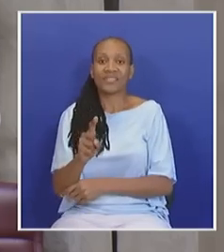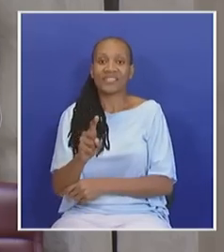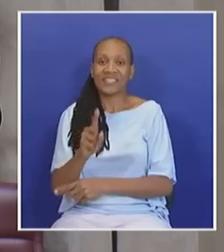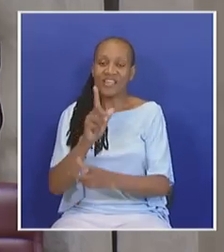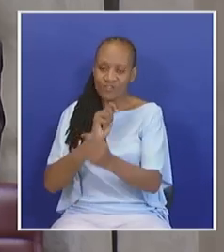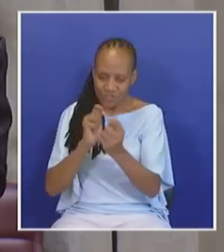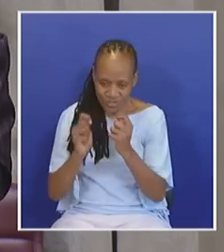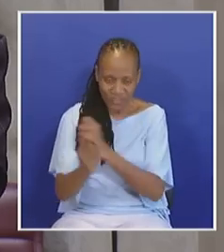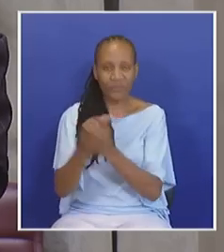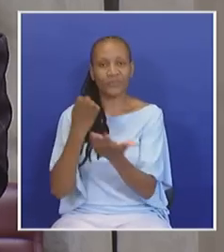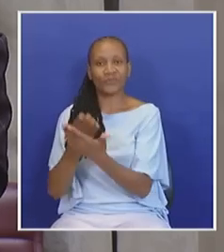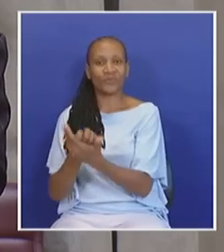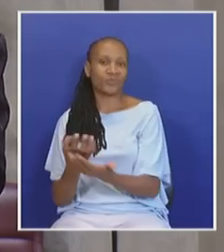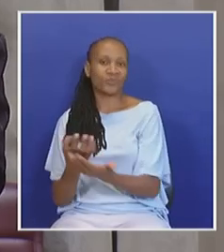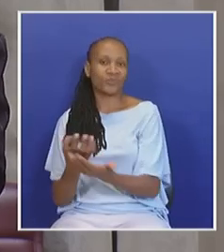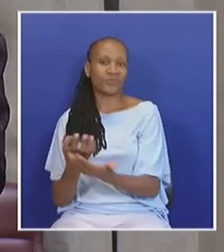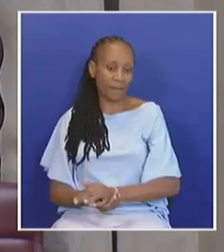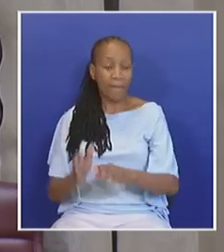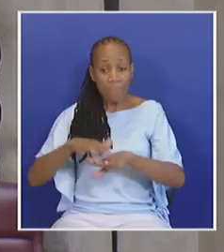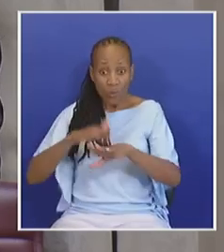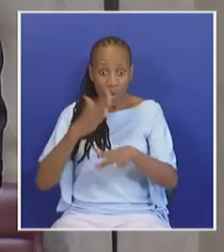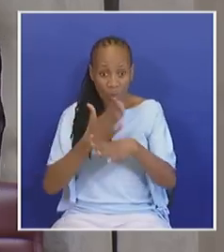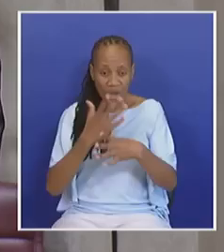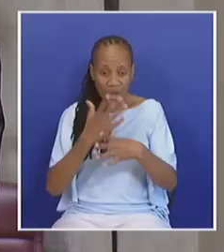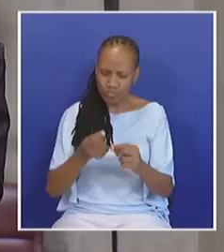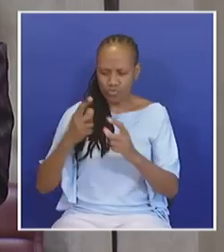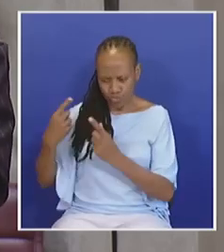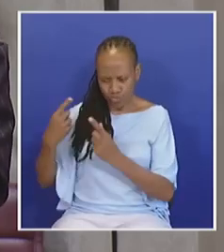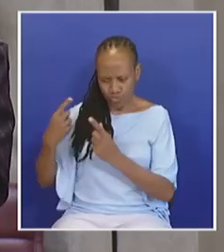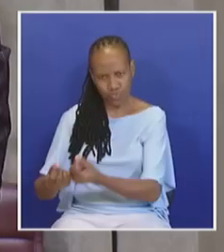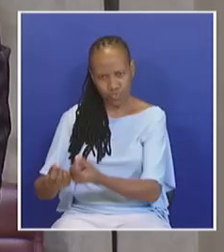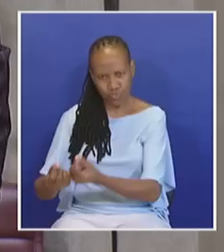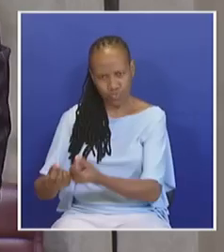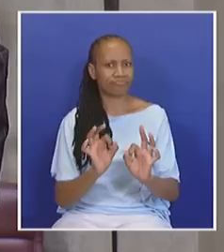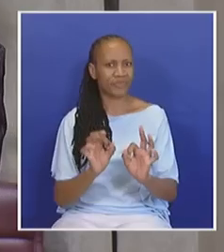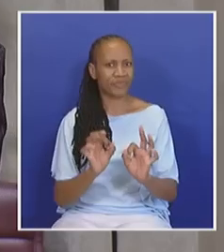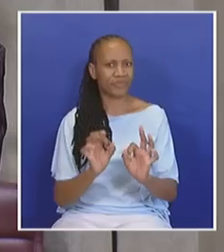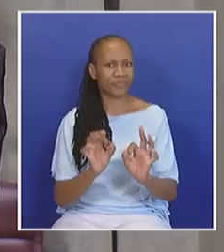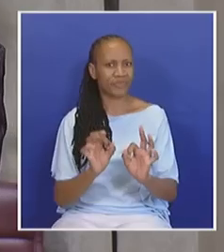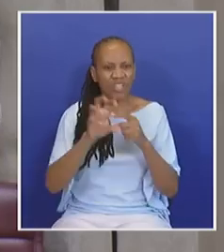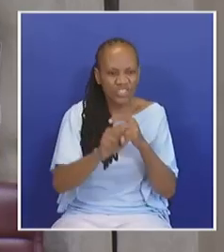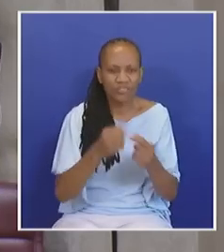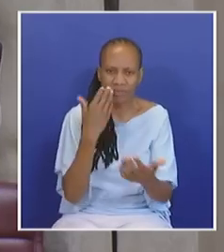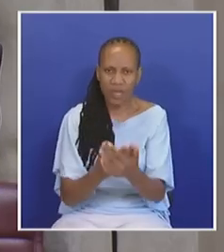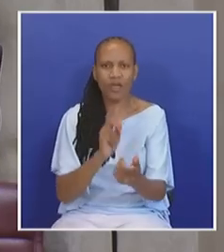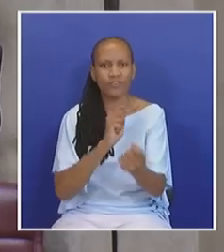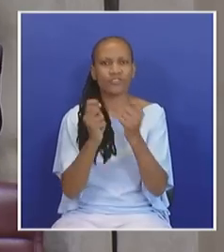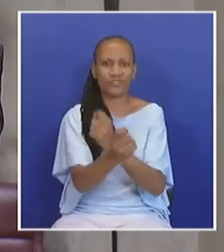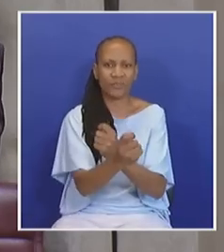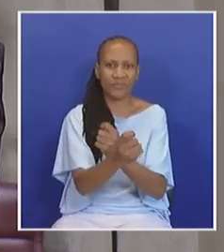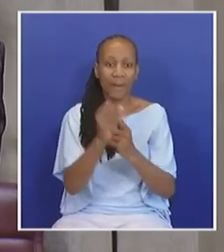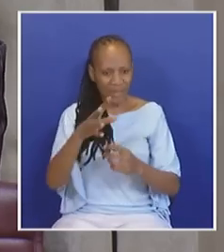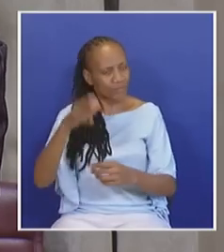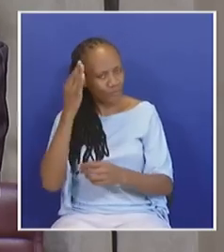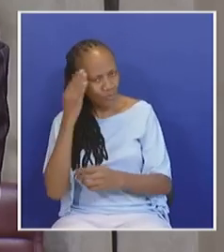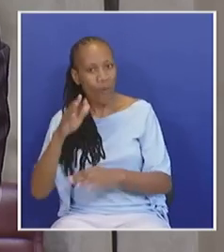transformation. Much as a lot has been done to drive a radical transformation agenda in the economy, we acknowledge that we need to